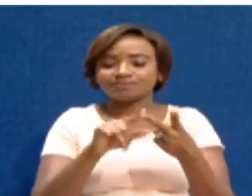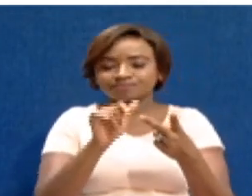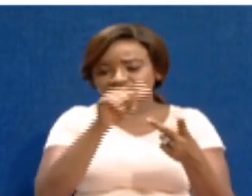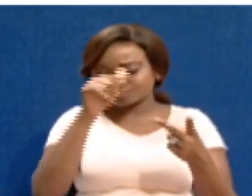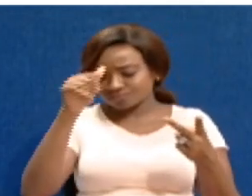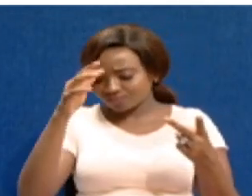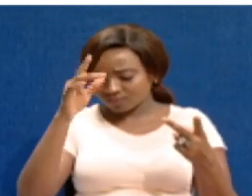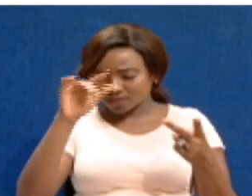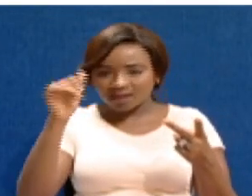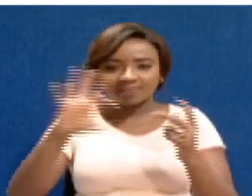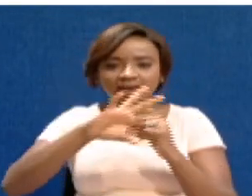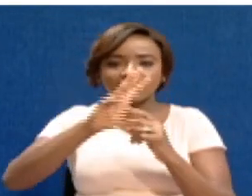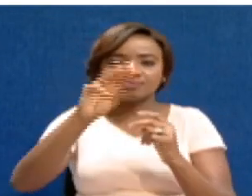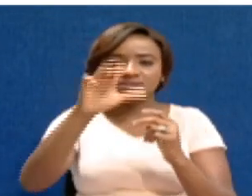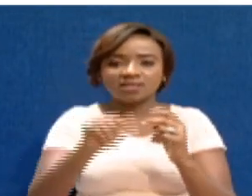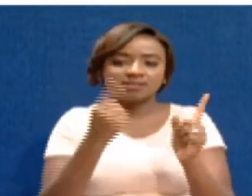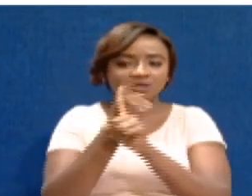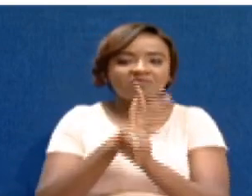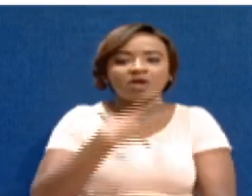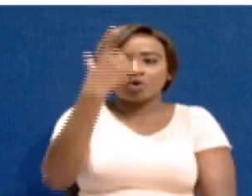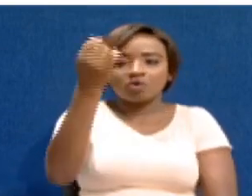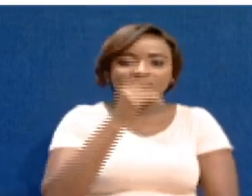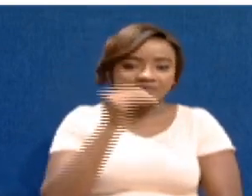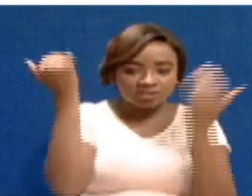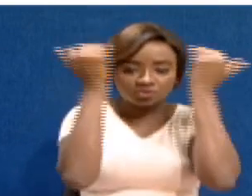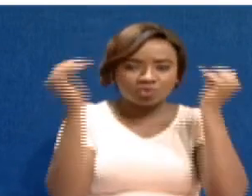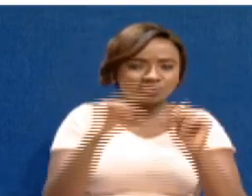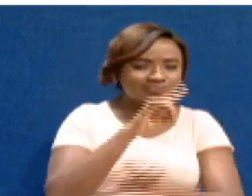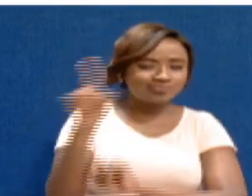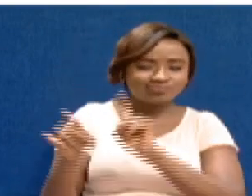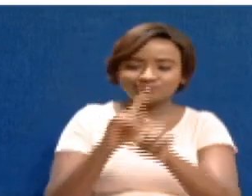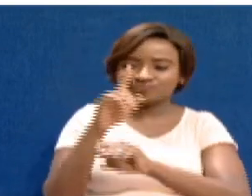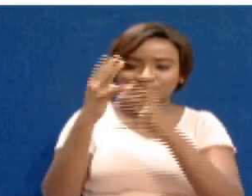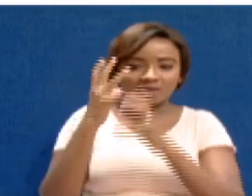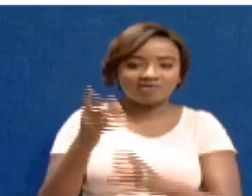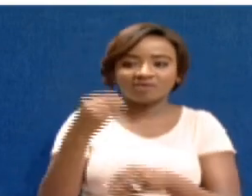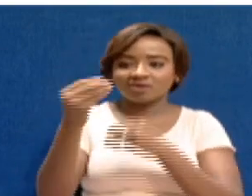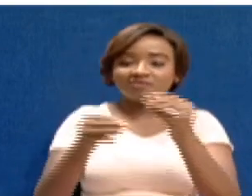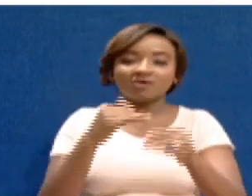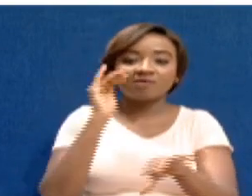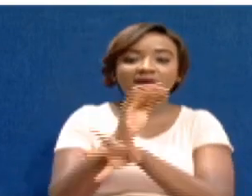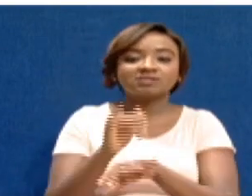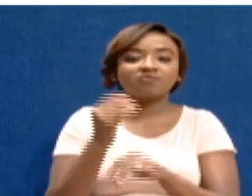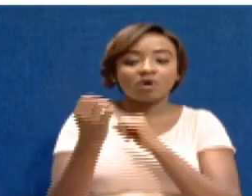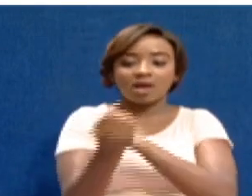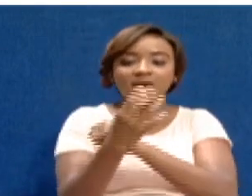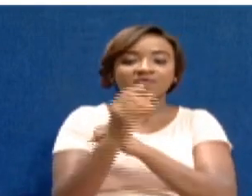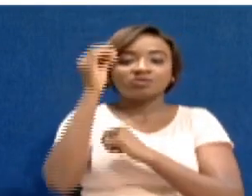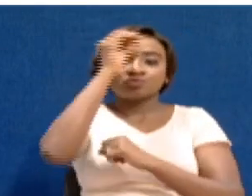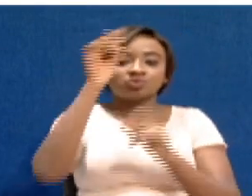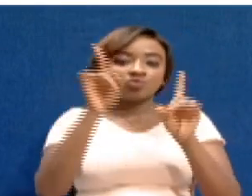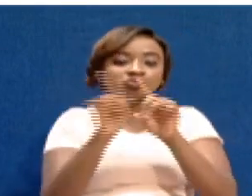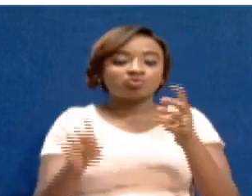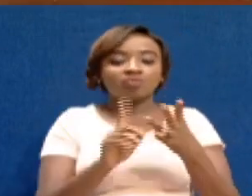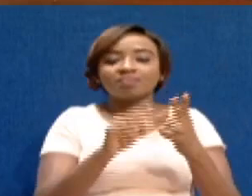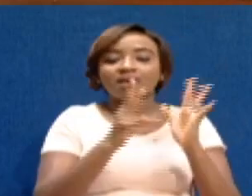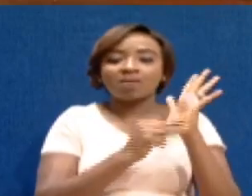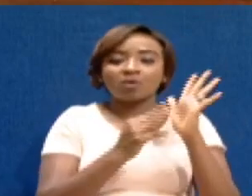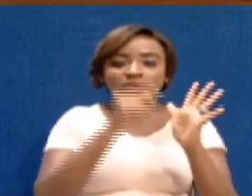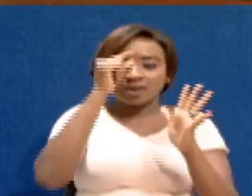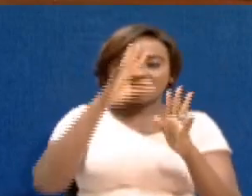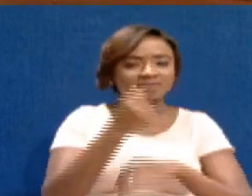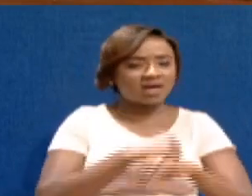Makueni, Senate Governor, Kivutha Kibwana seems to be the lead of the no. And that's okay. And it's I think I like what Kivutha